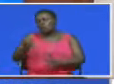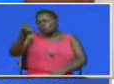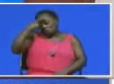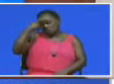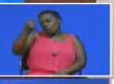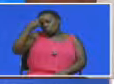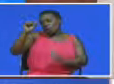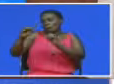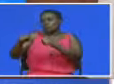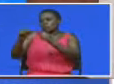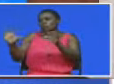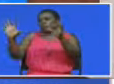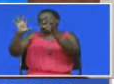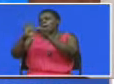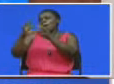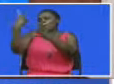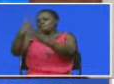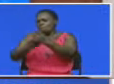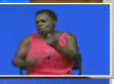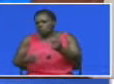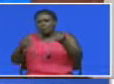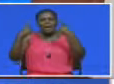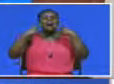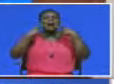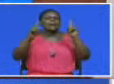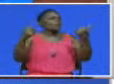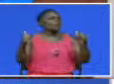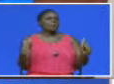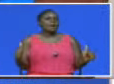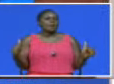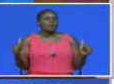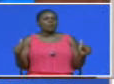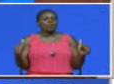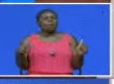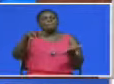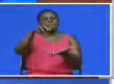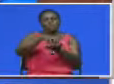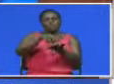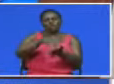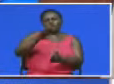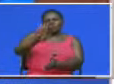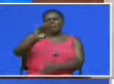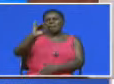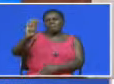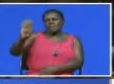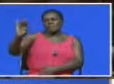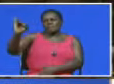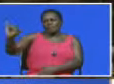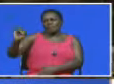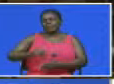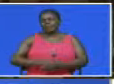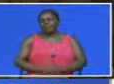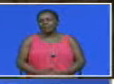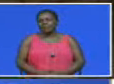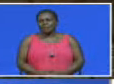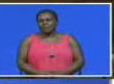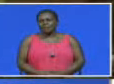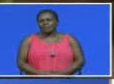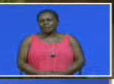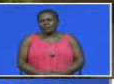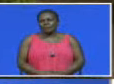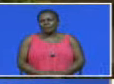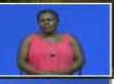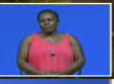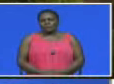Moses Wetangula, both of who are yet to announce any independent BBI popularization drives.